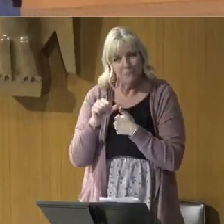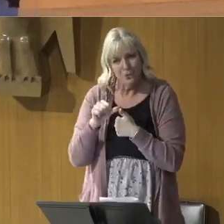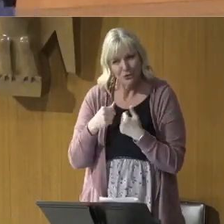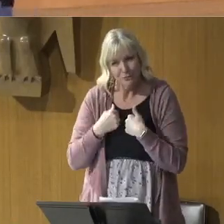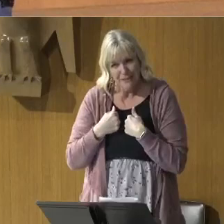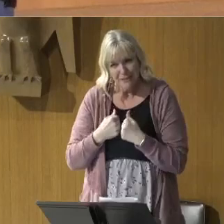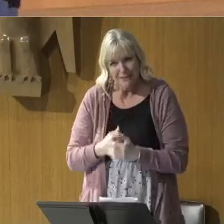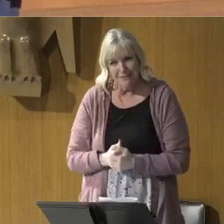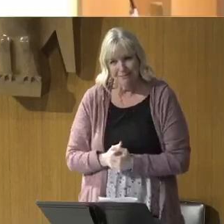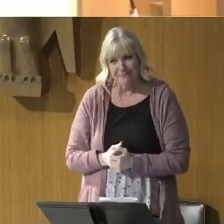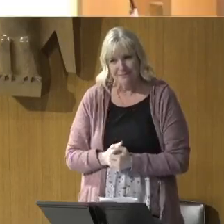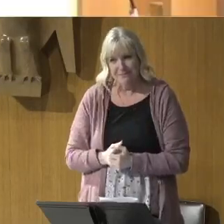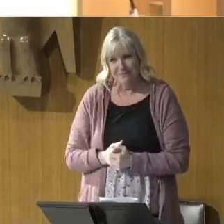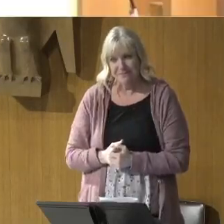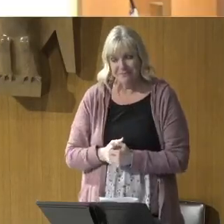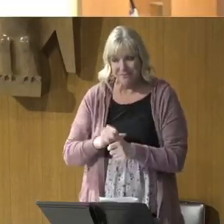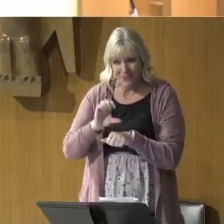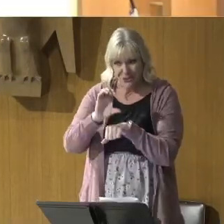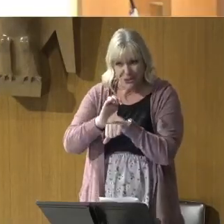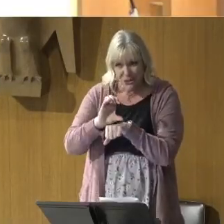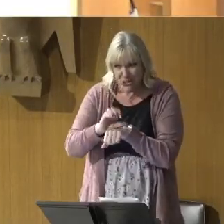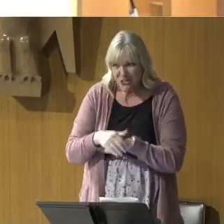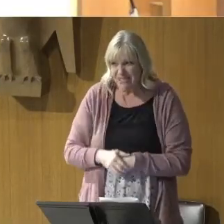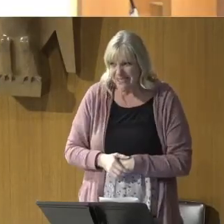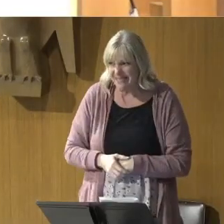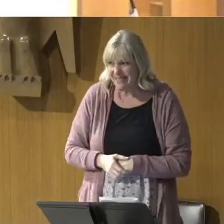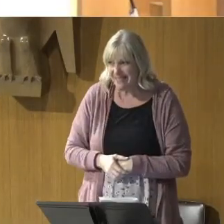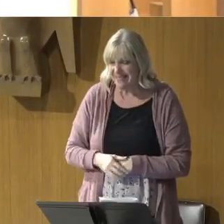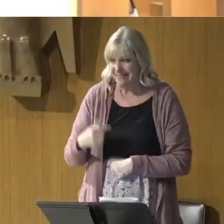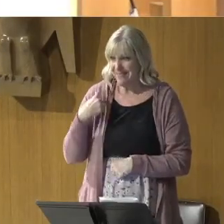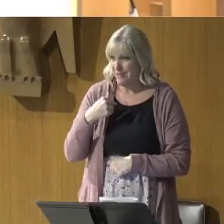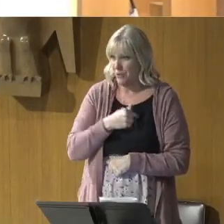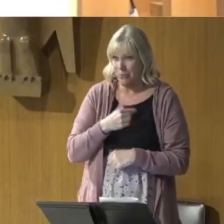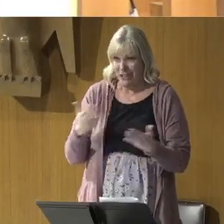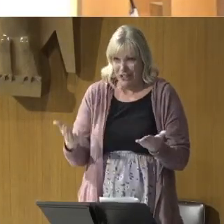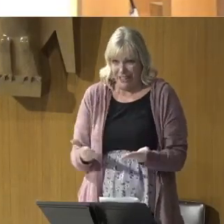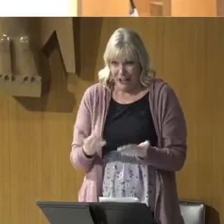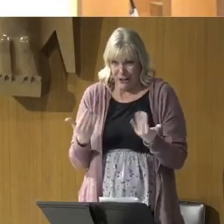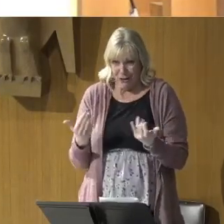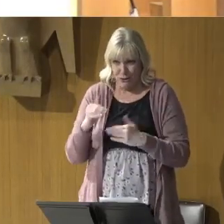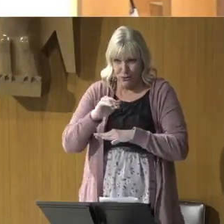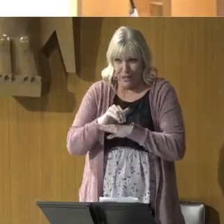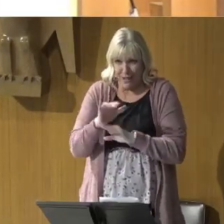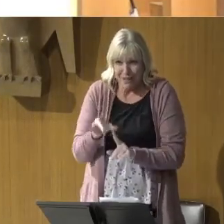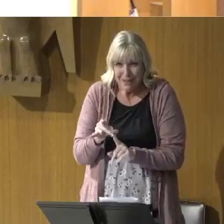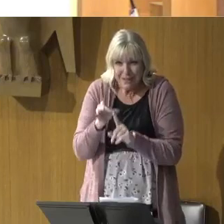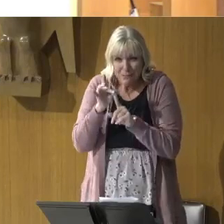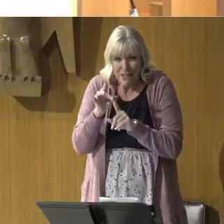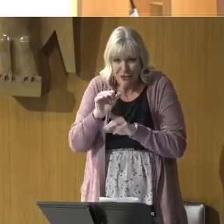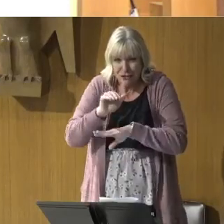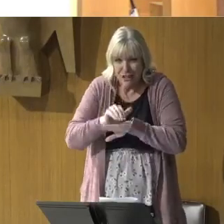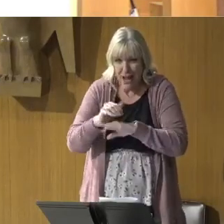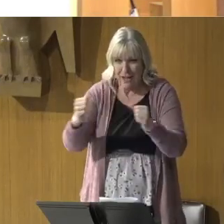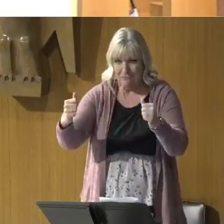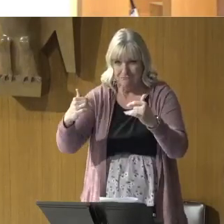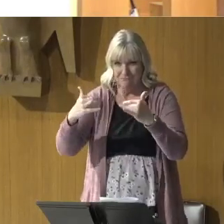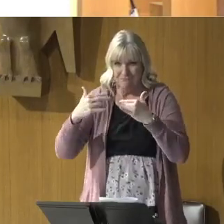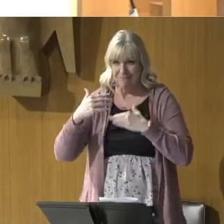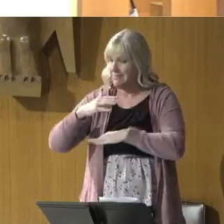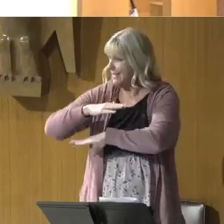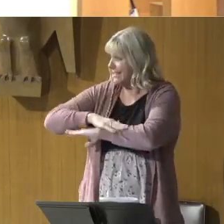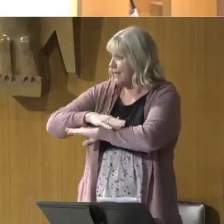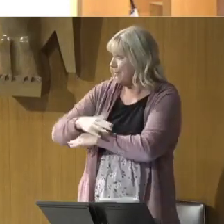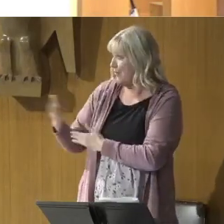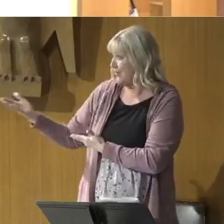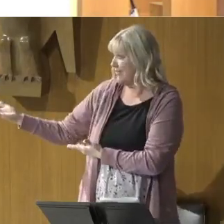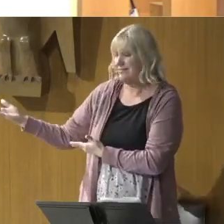So church, as we gather at this table on this special evening just as Jesus and his disciples